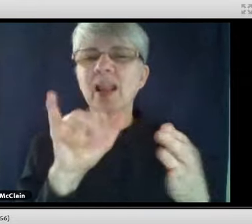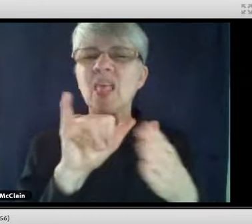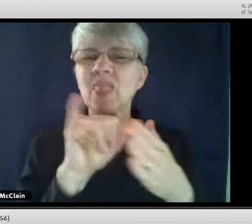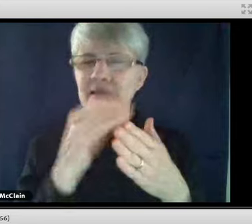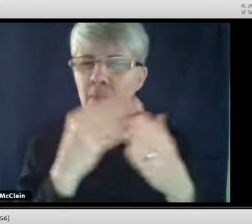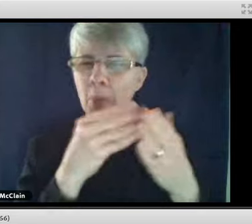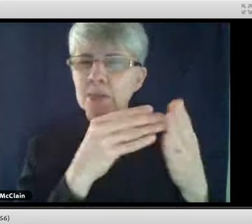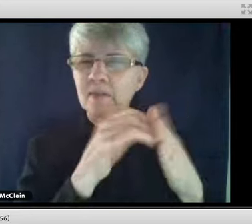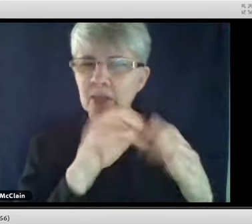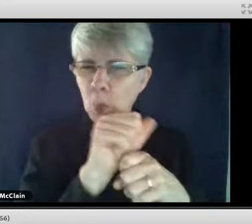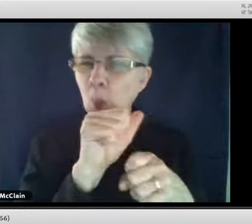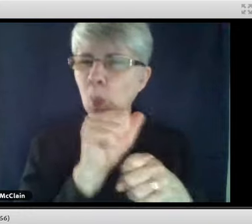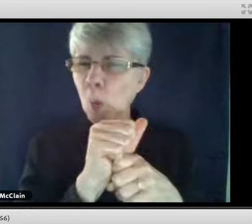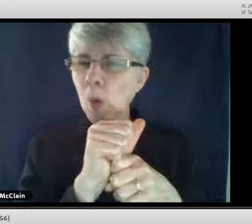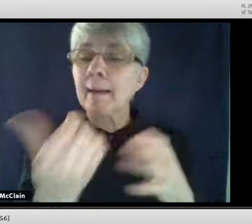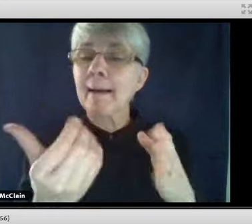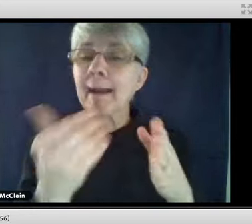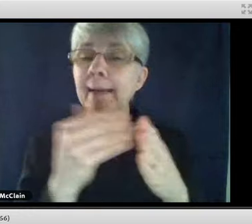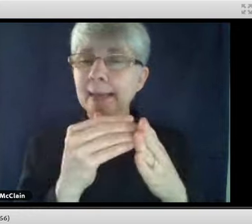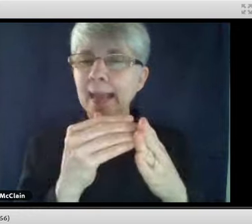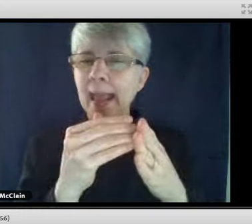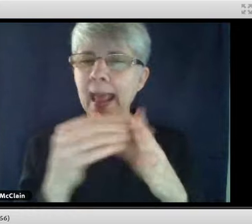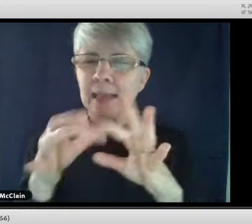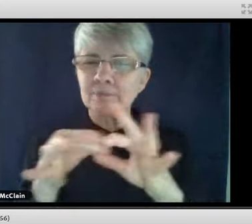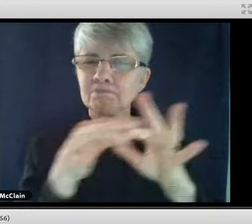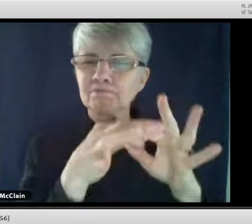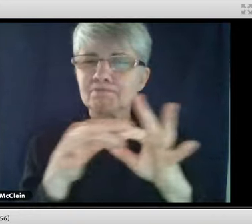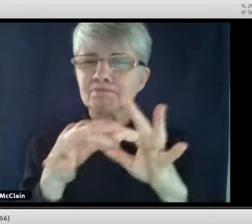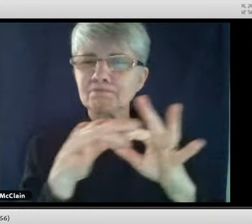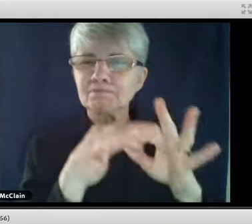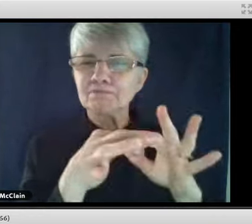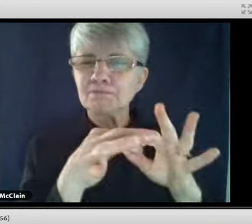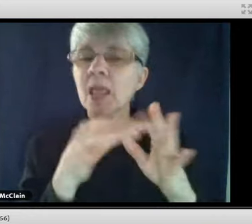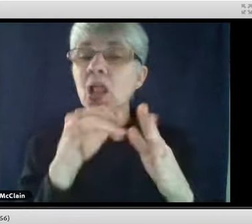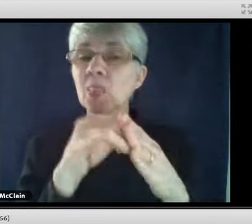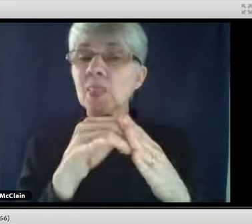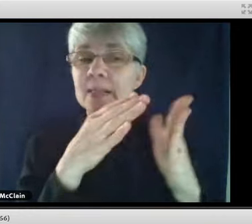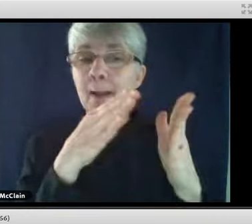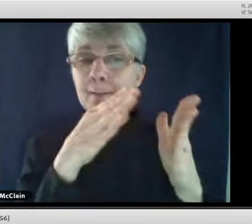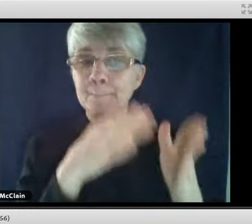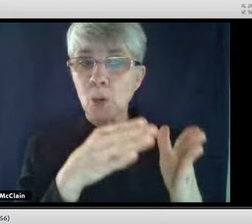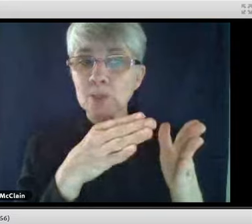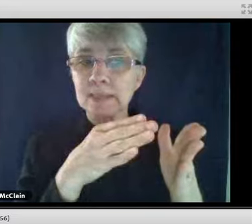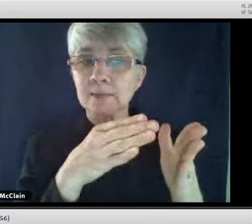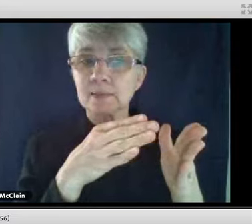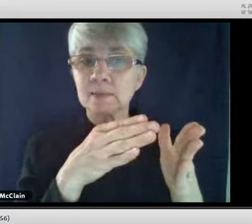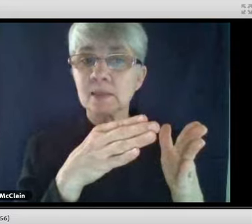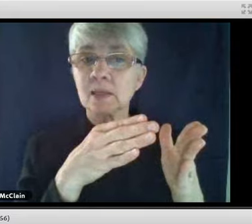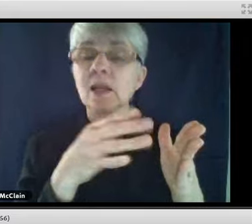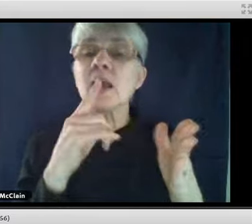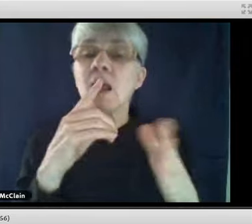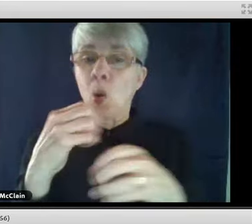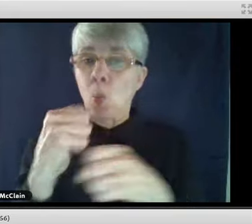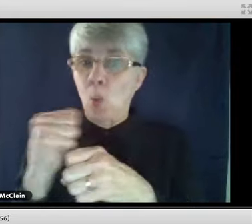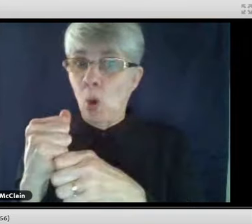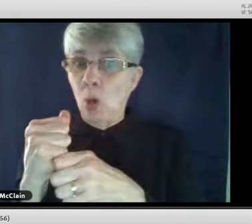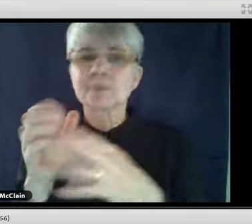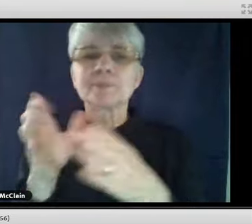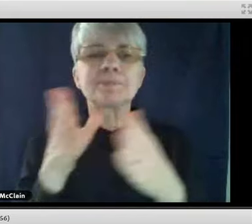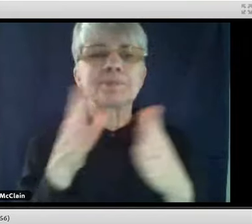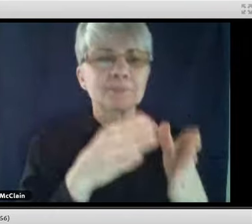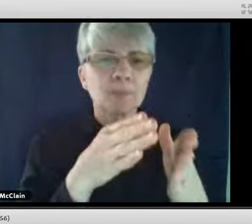work entity. And once again, this is a reciprocal relationship. This person entity created this work entity, and this